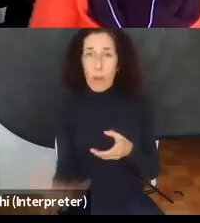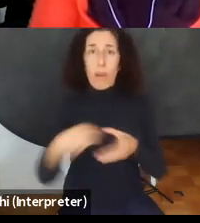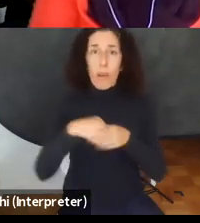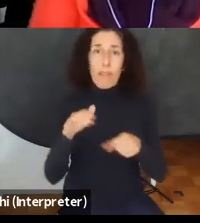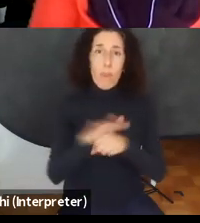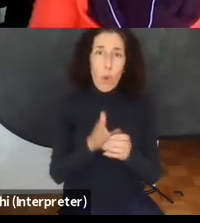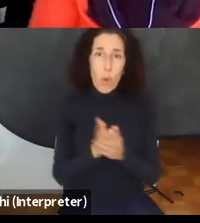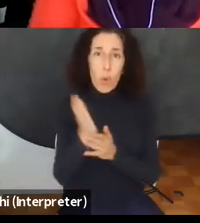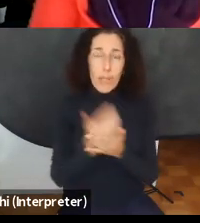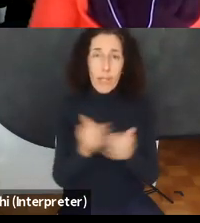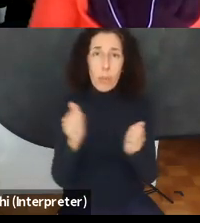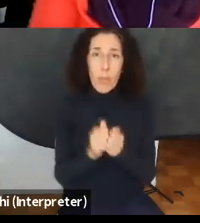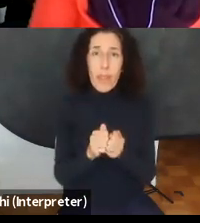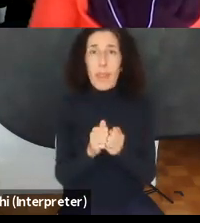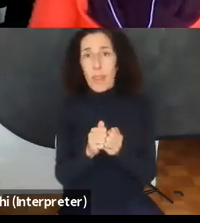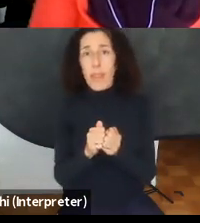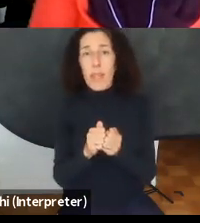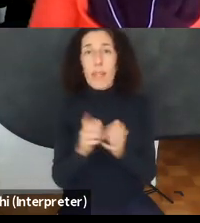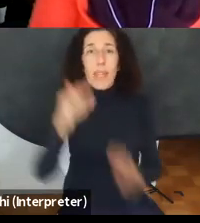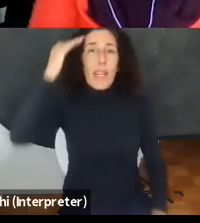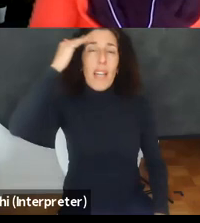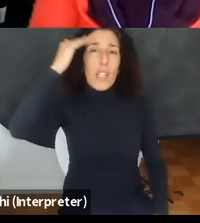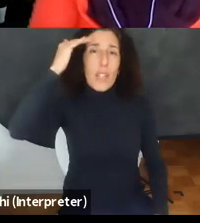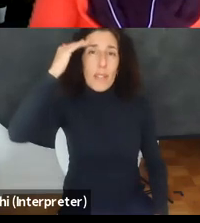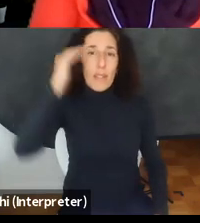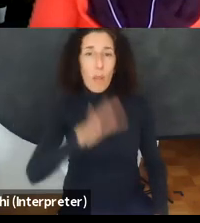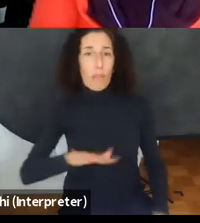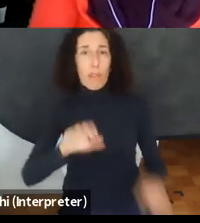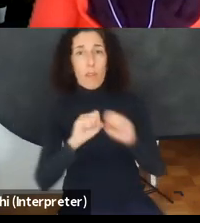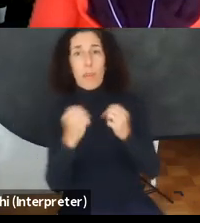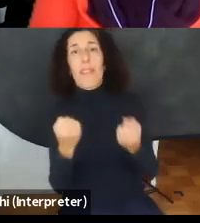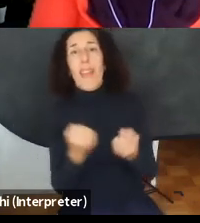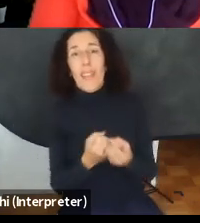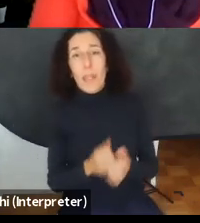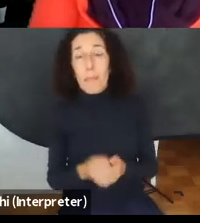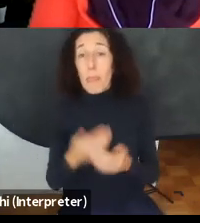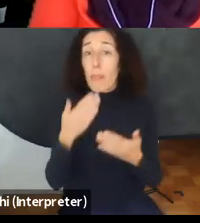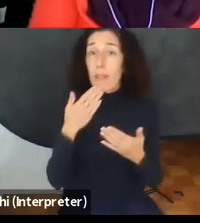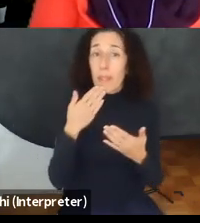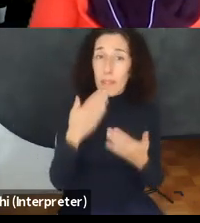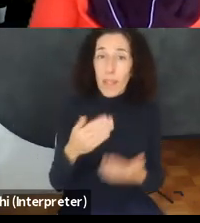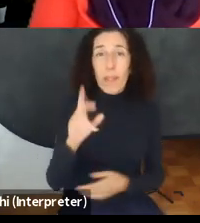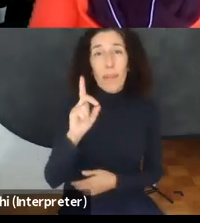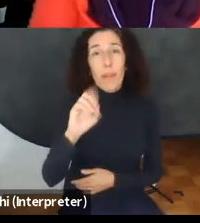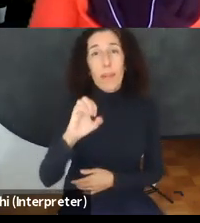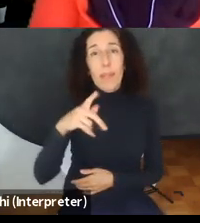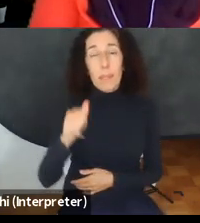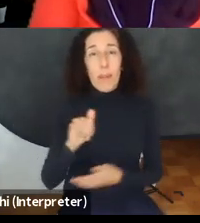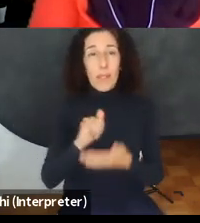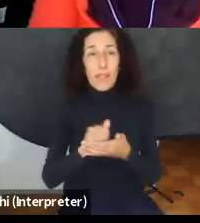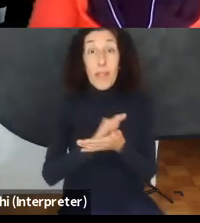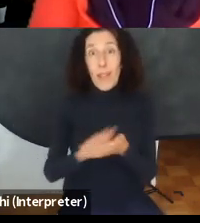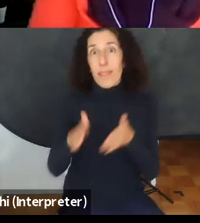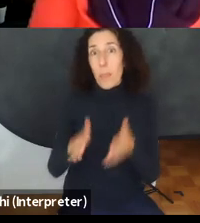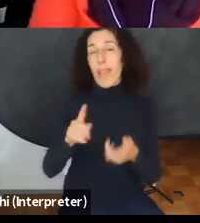incorporated into the consciousness of society. Thank you, Deepa. I think that's a very nice way